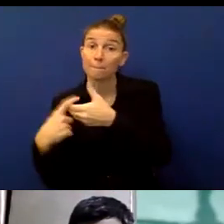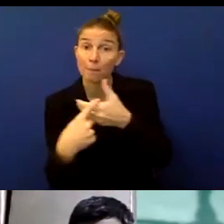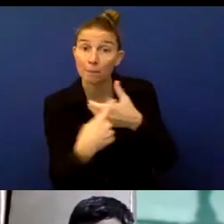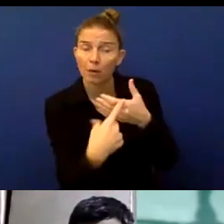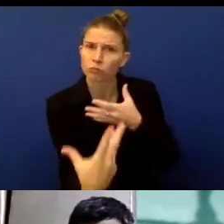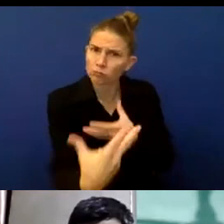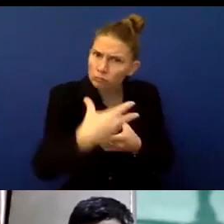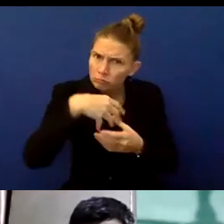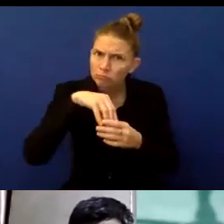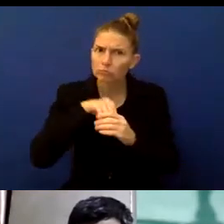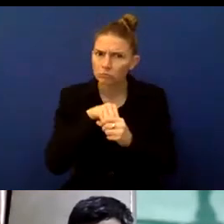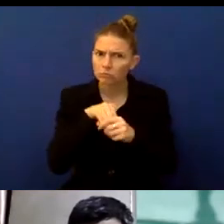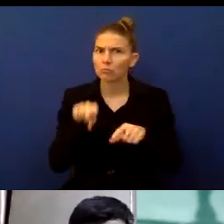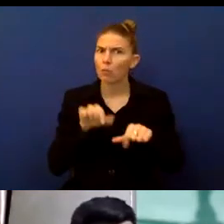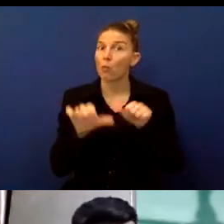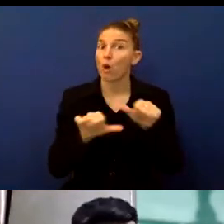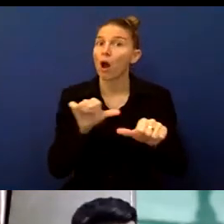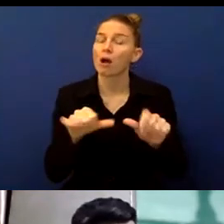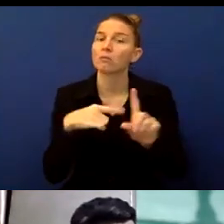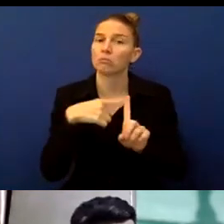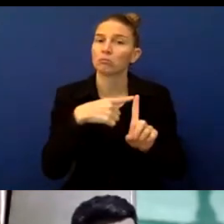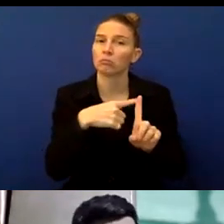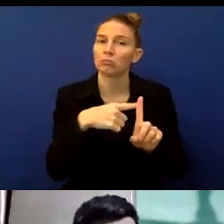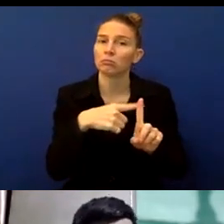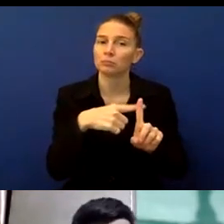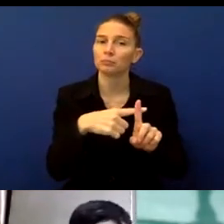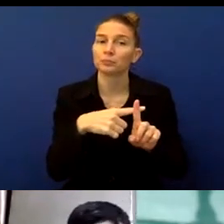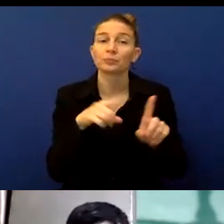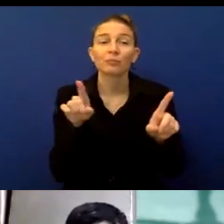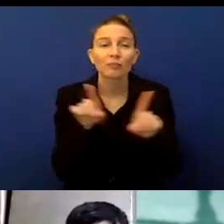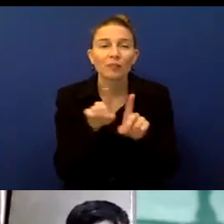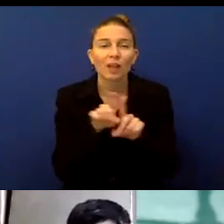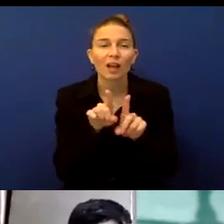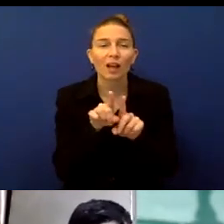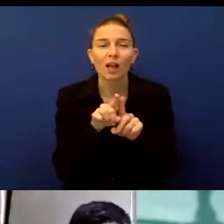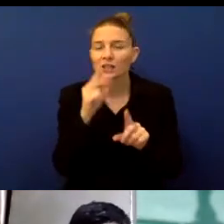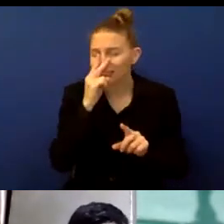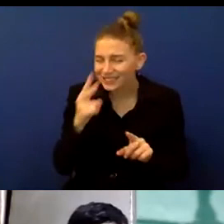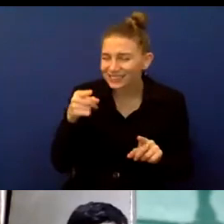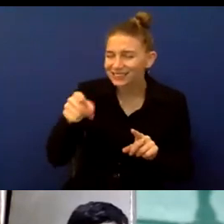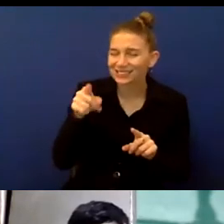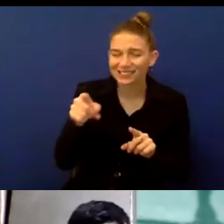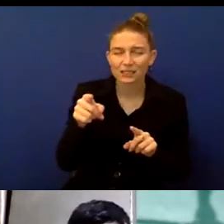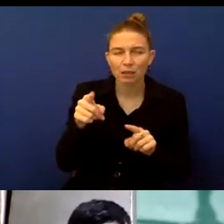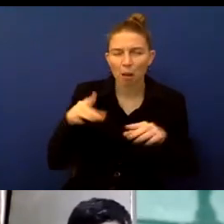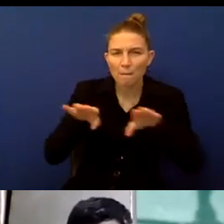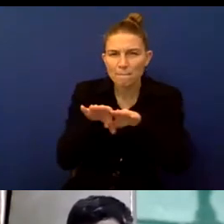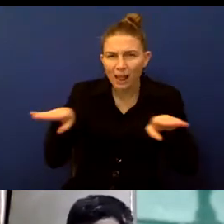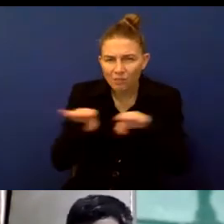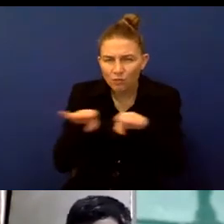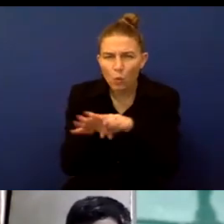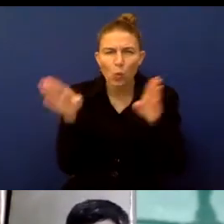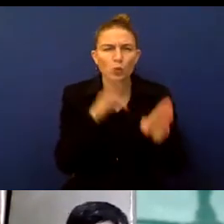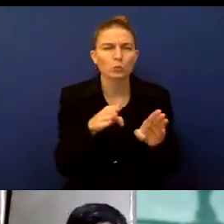involved in this process, in looking at shortlisted platforms, developing the criteria, testing